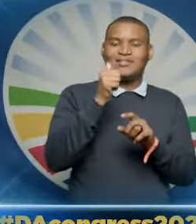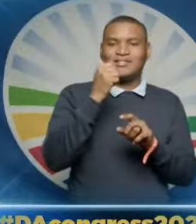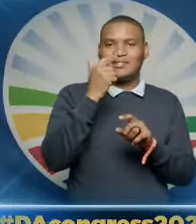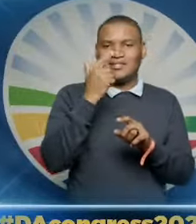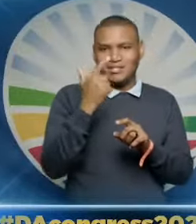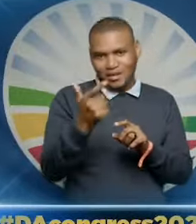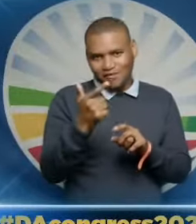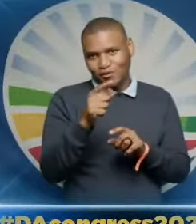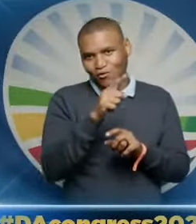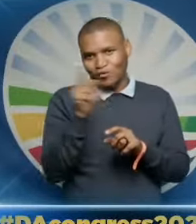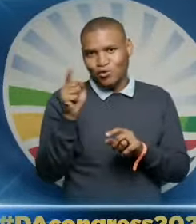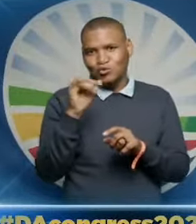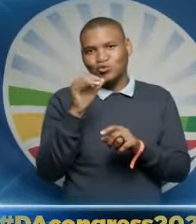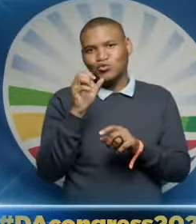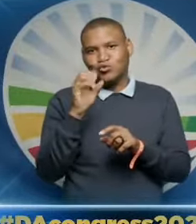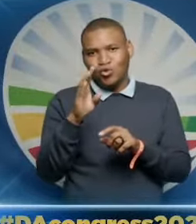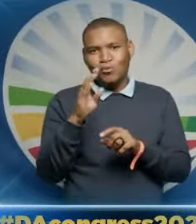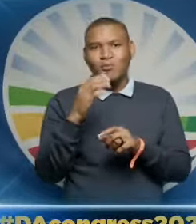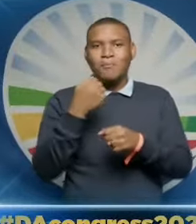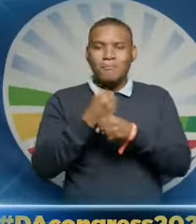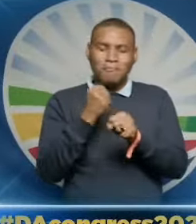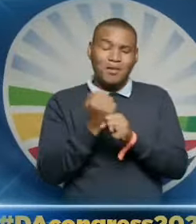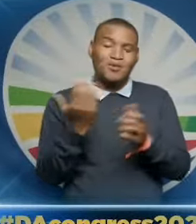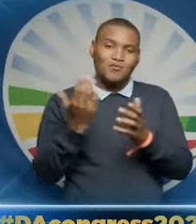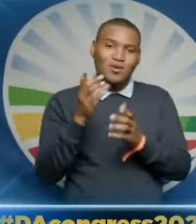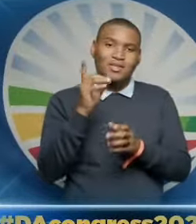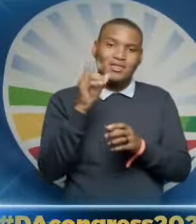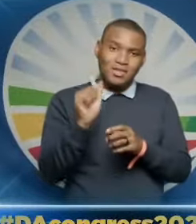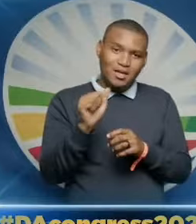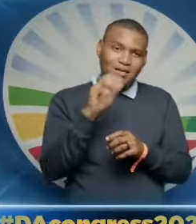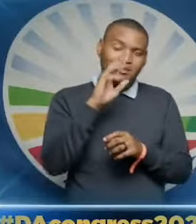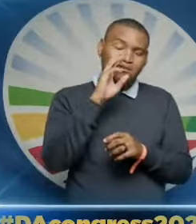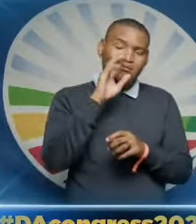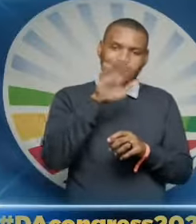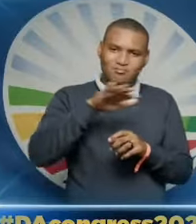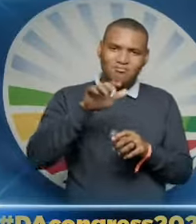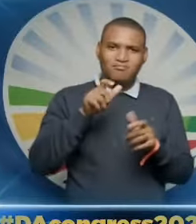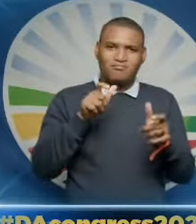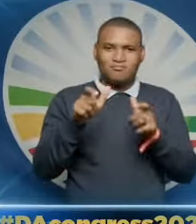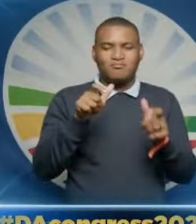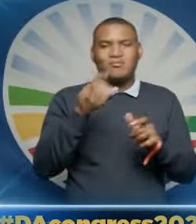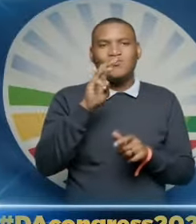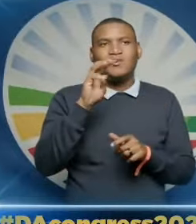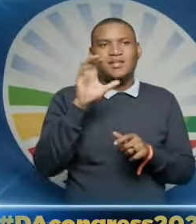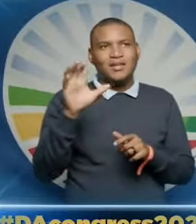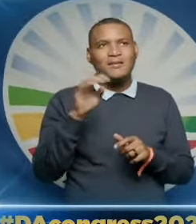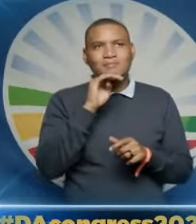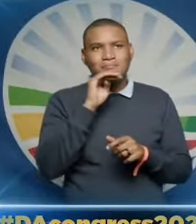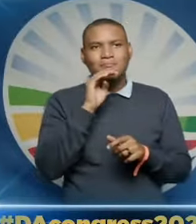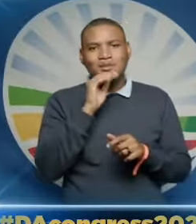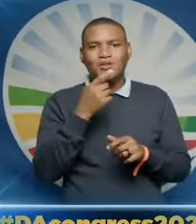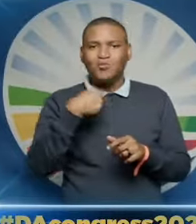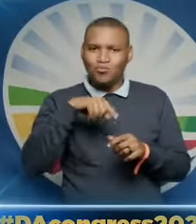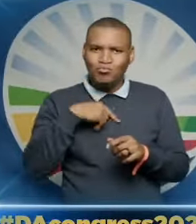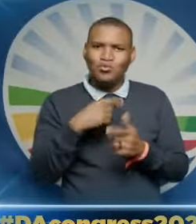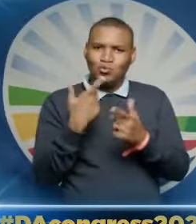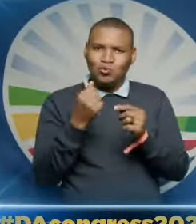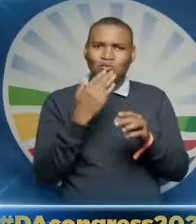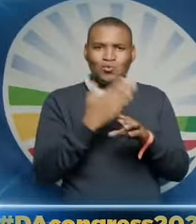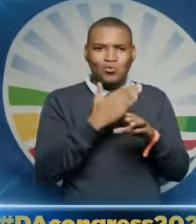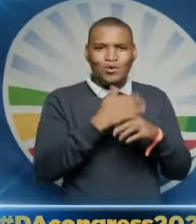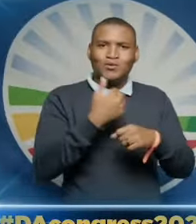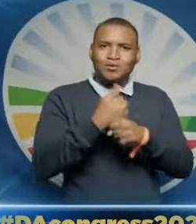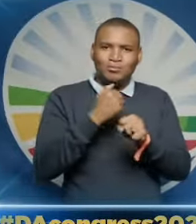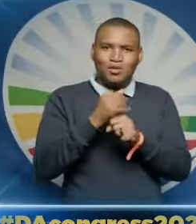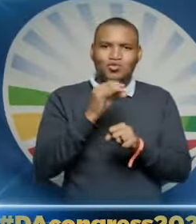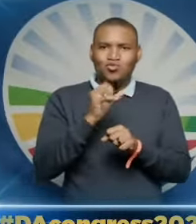167,000 of those jobs were created in the DA-run Western Cape. That means that where we govern in the Western Cape, we've been able